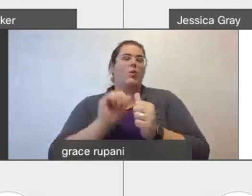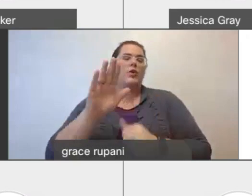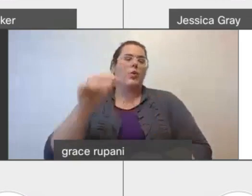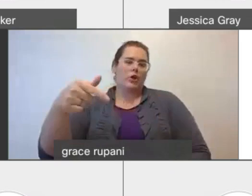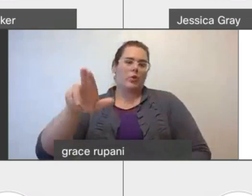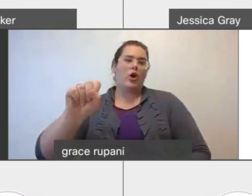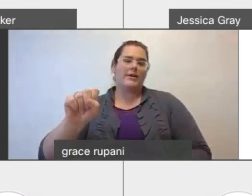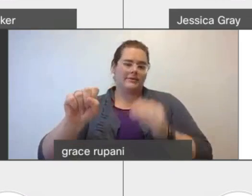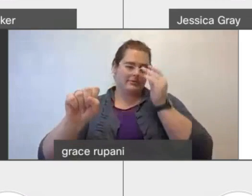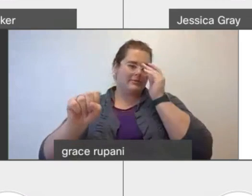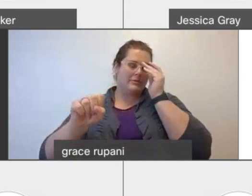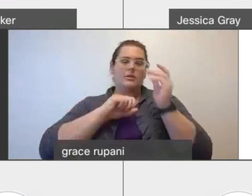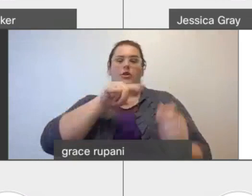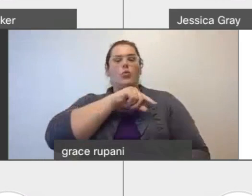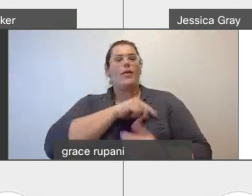specialist.